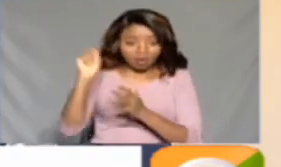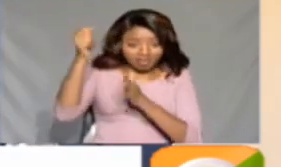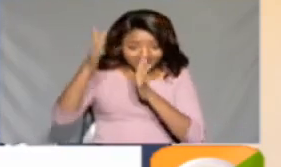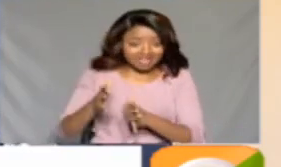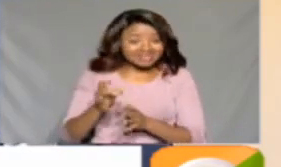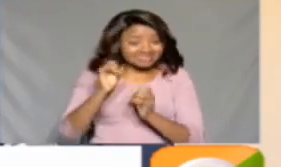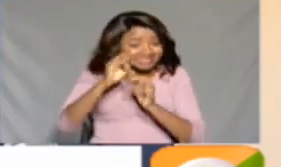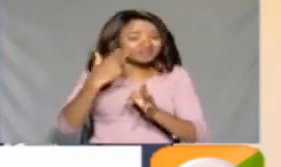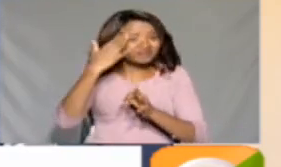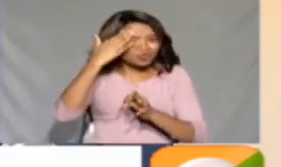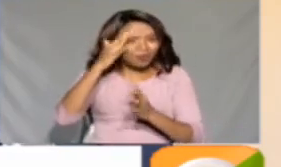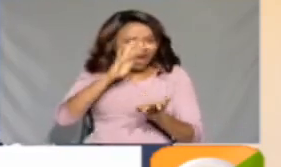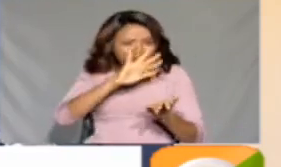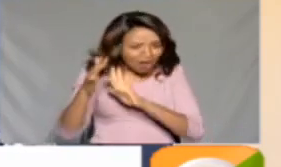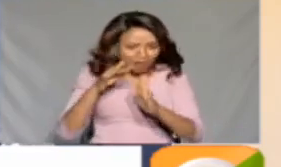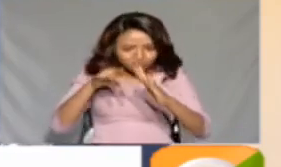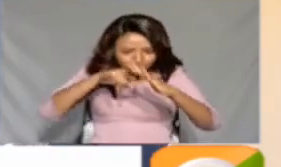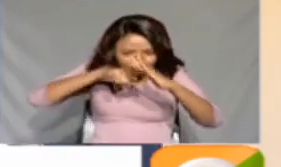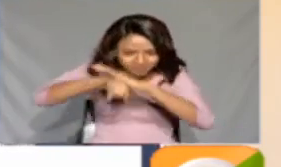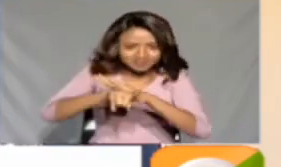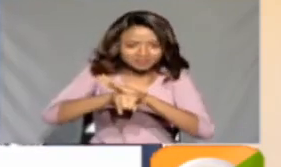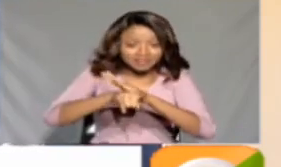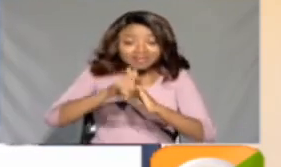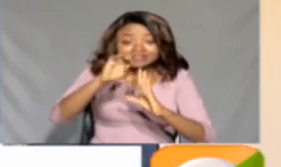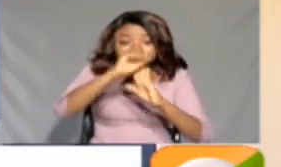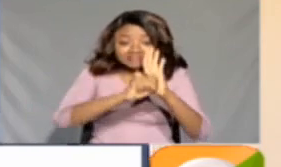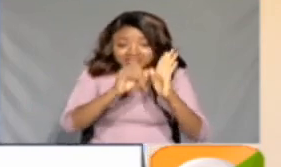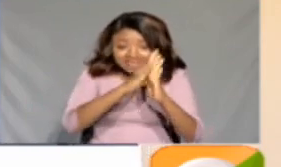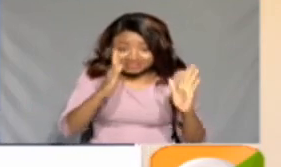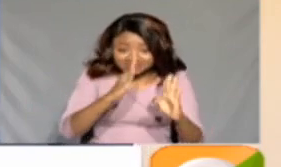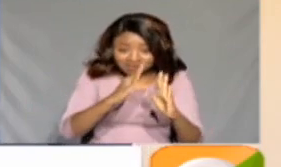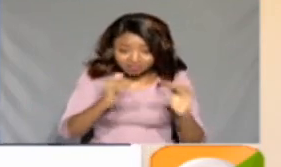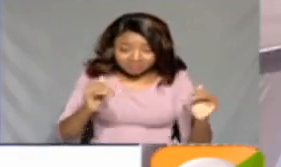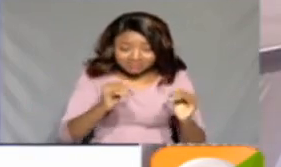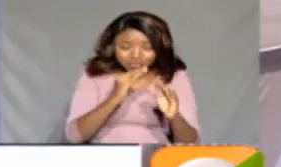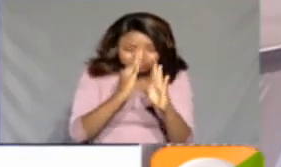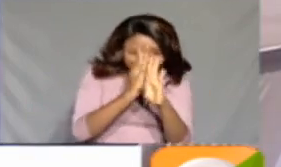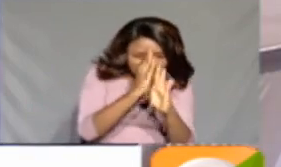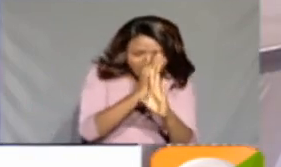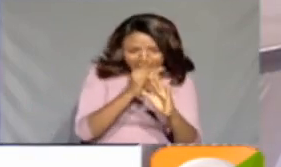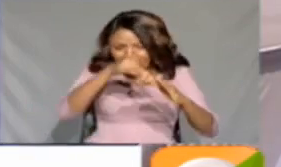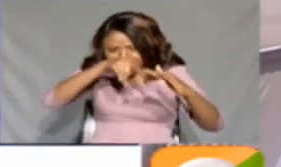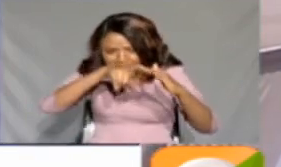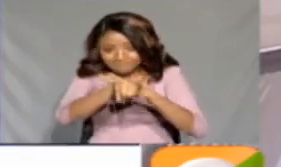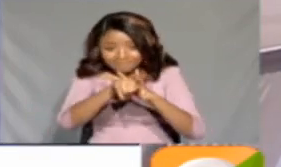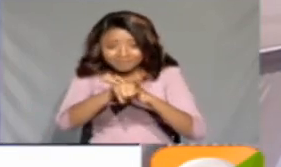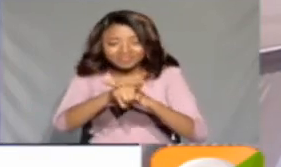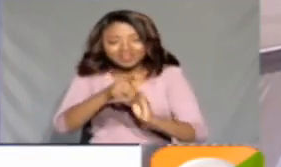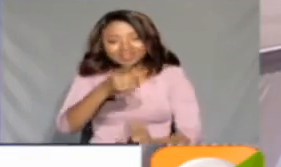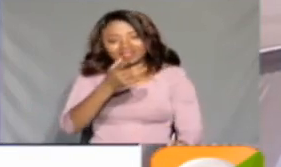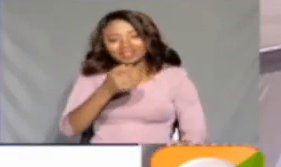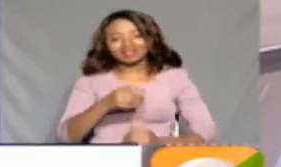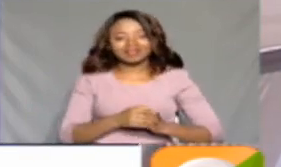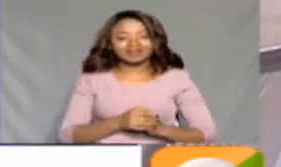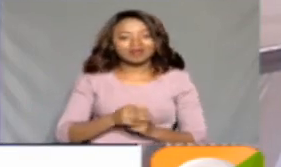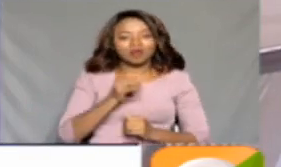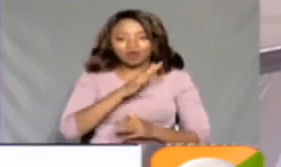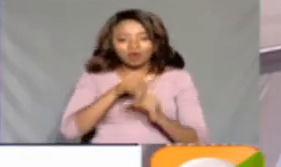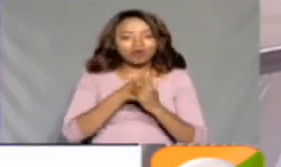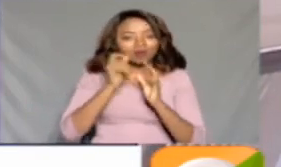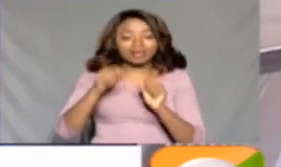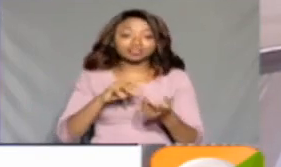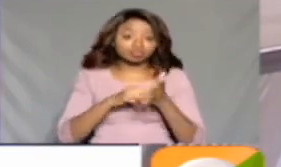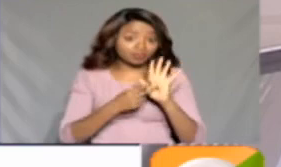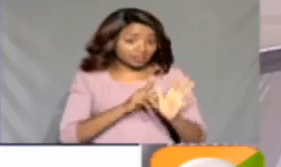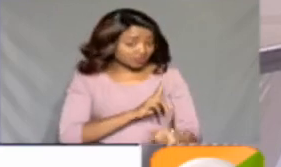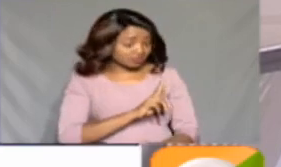sneaking people into State House, even if so I knew a way of sneaking into State House, he's supporting MacDonald Mariga. Yes. Of course, okay.